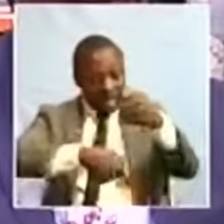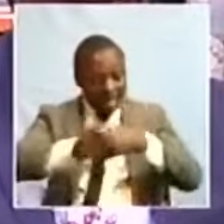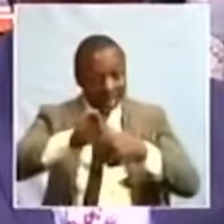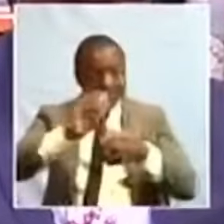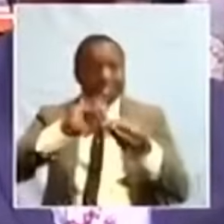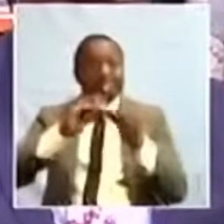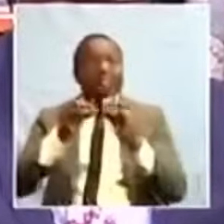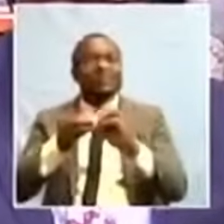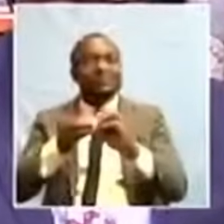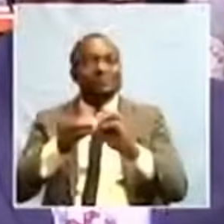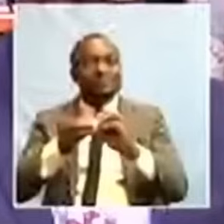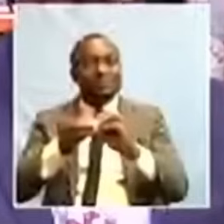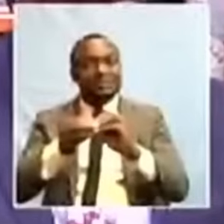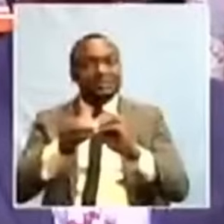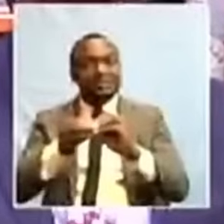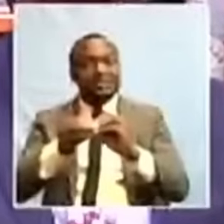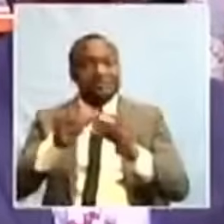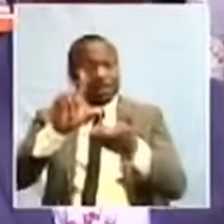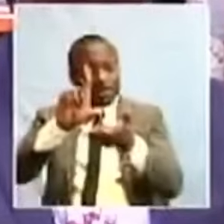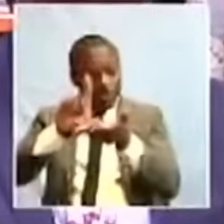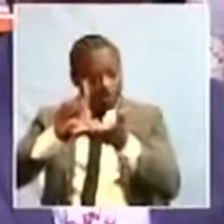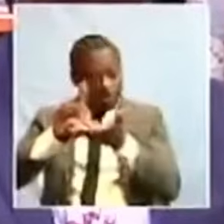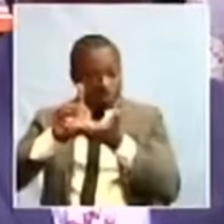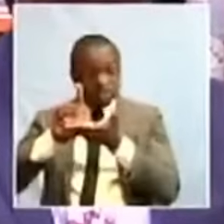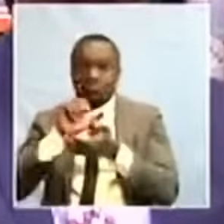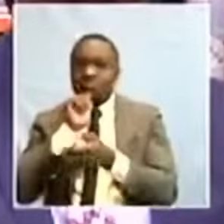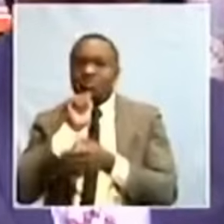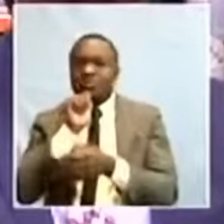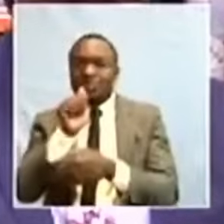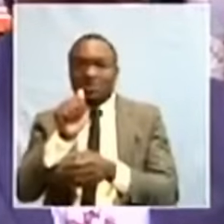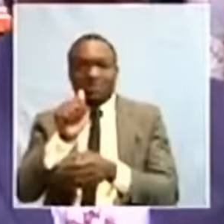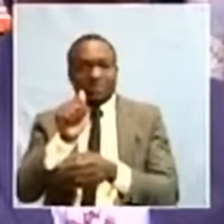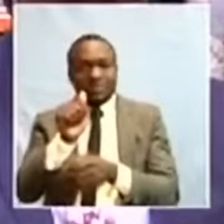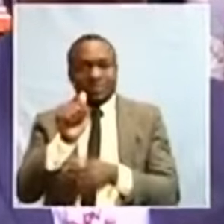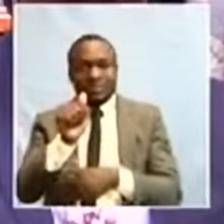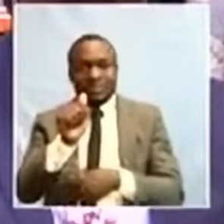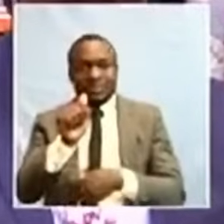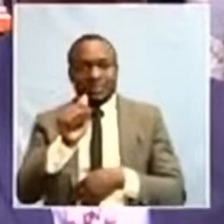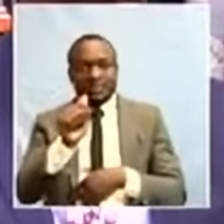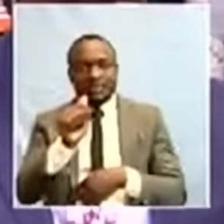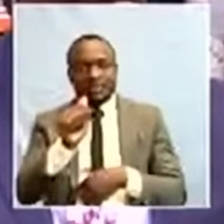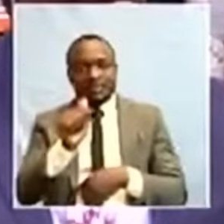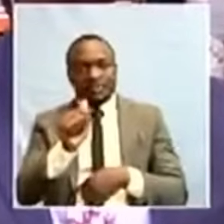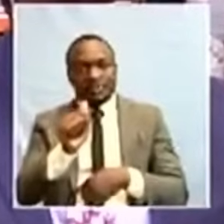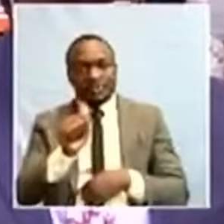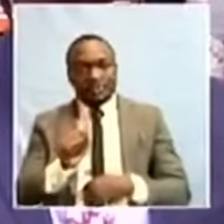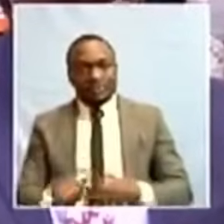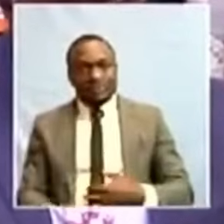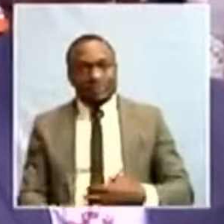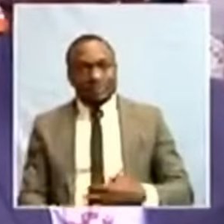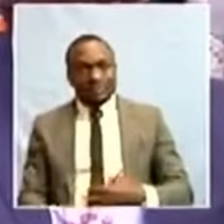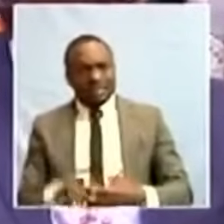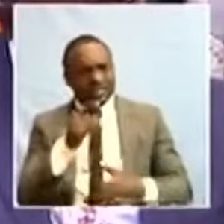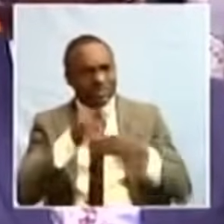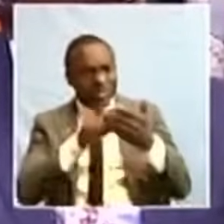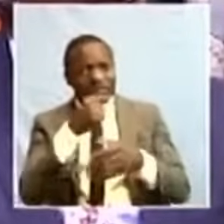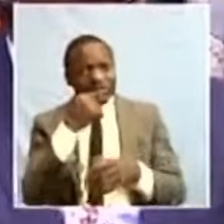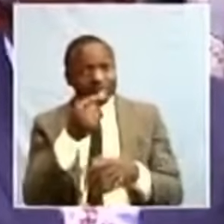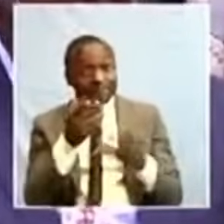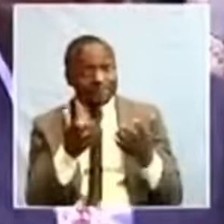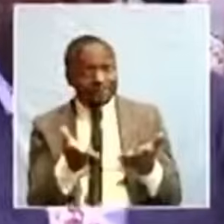rate, then the loans seem not to be, you know, is that what you